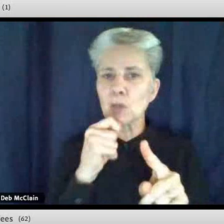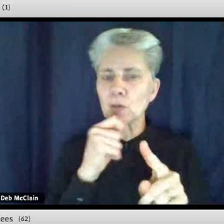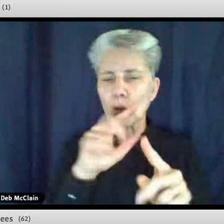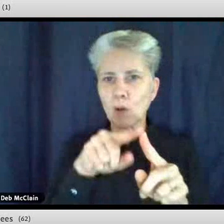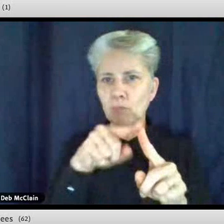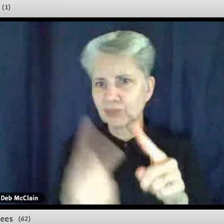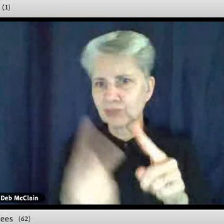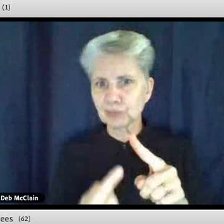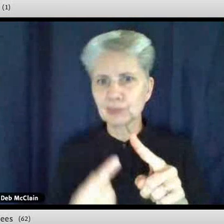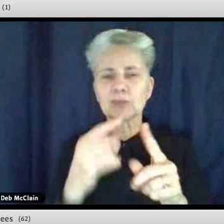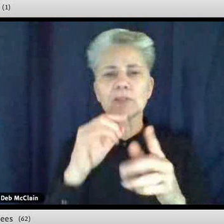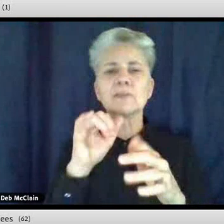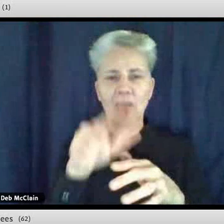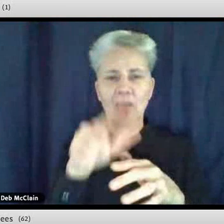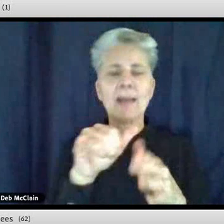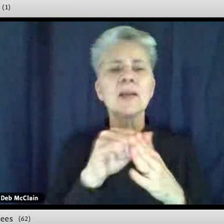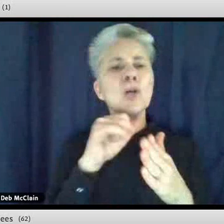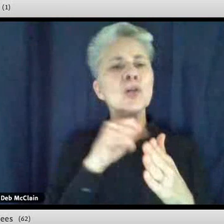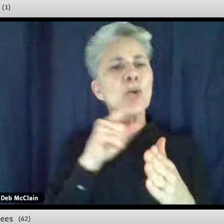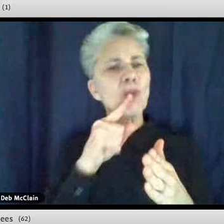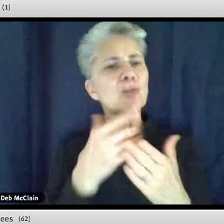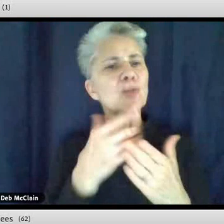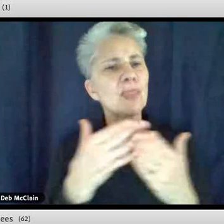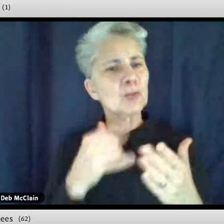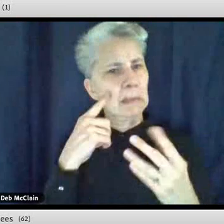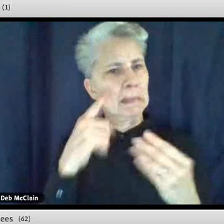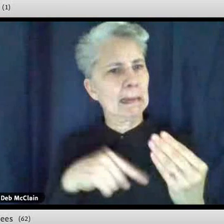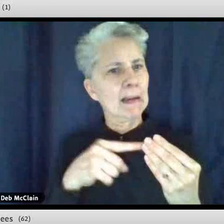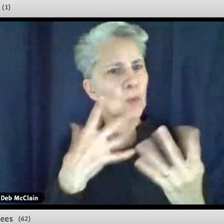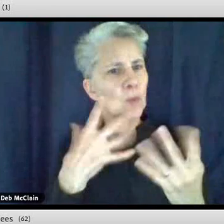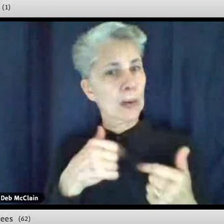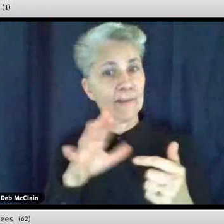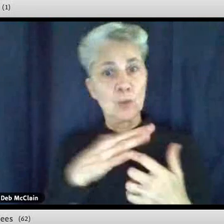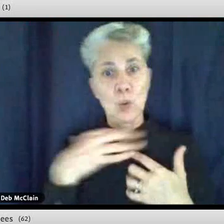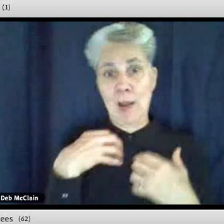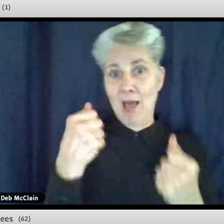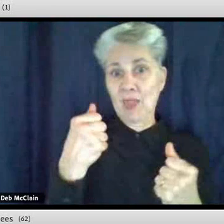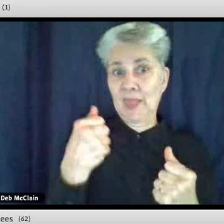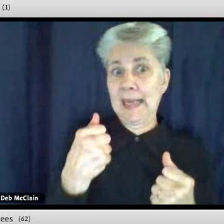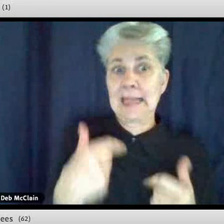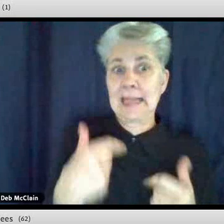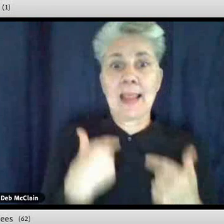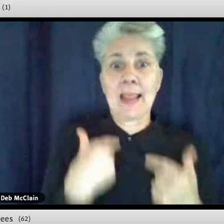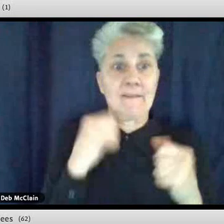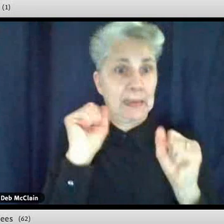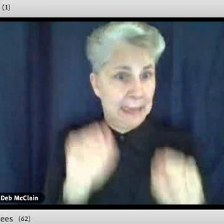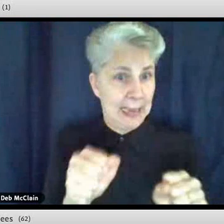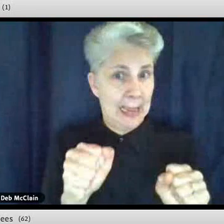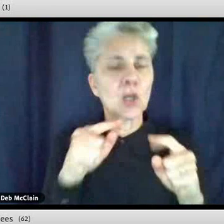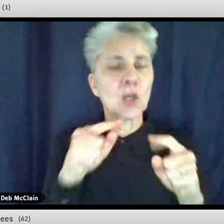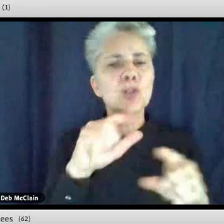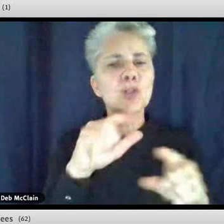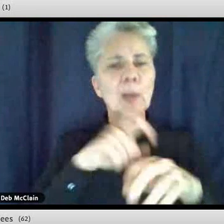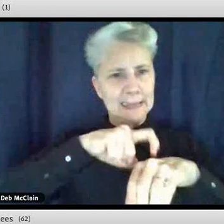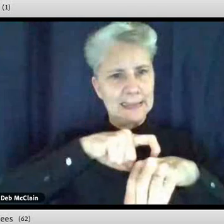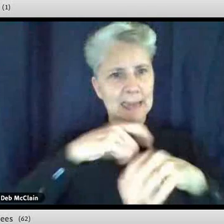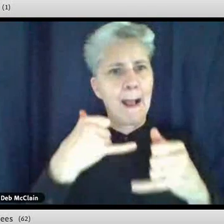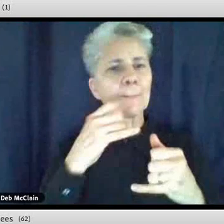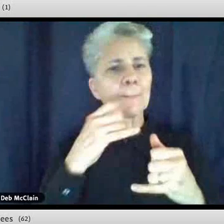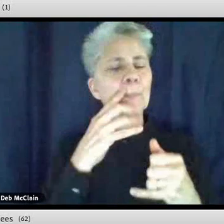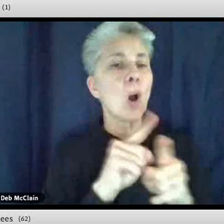trying to put them in perspective so they don't kind of keep you going down the rabbit hole. So those are some of the things you can think of. You want to live